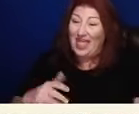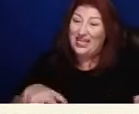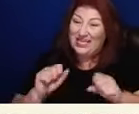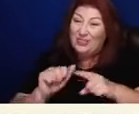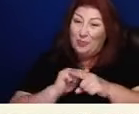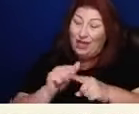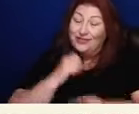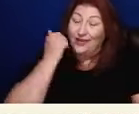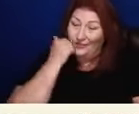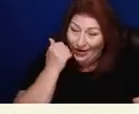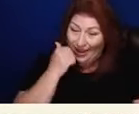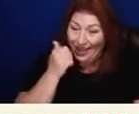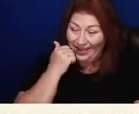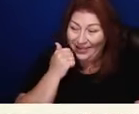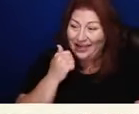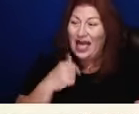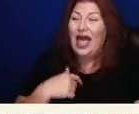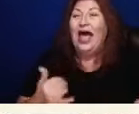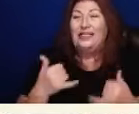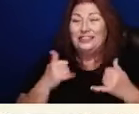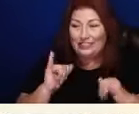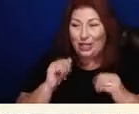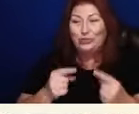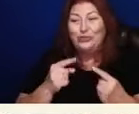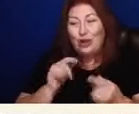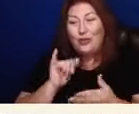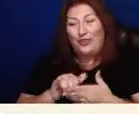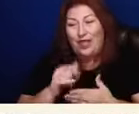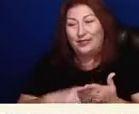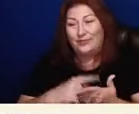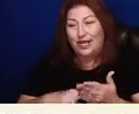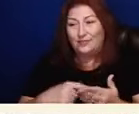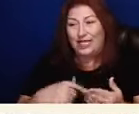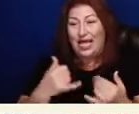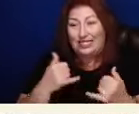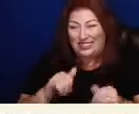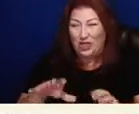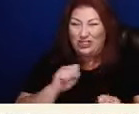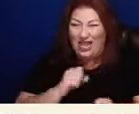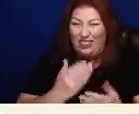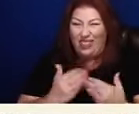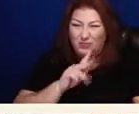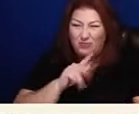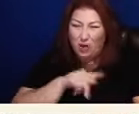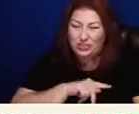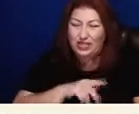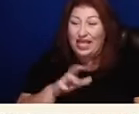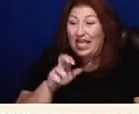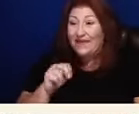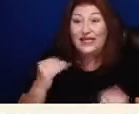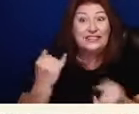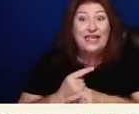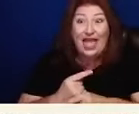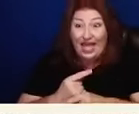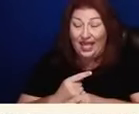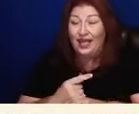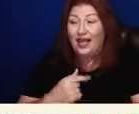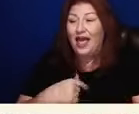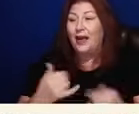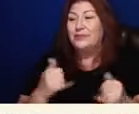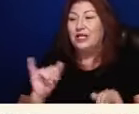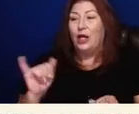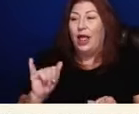day. I still struggle with that sometimes. I still take things personally. Like even today, I am still like, oh my